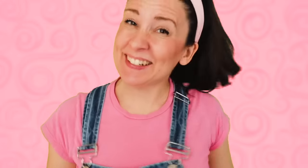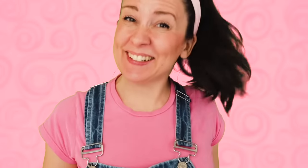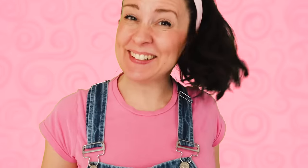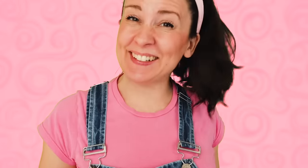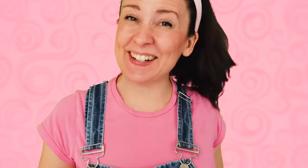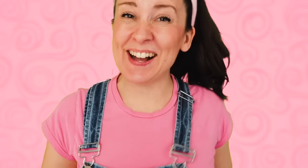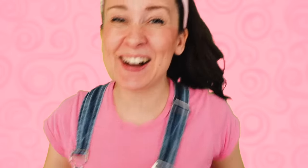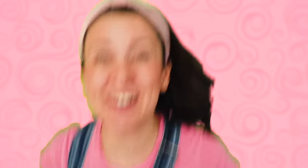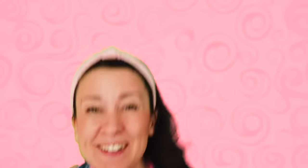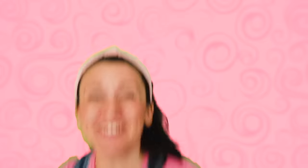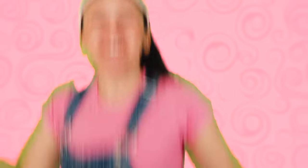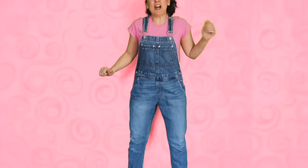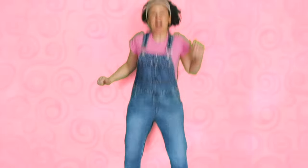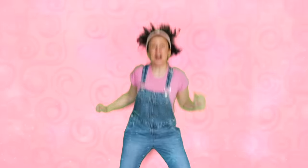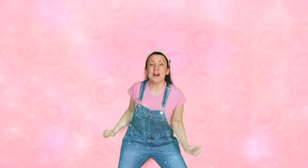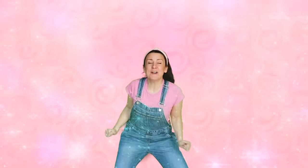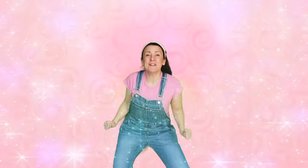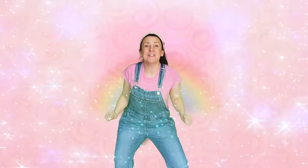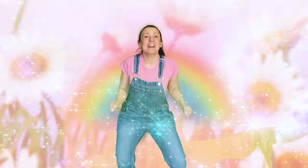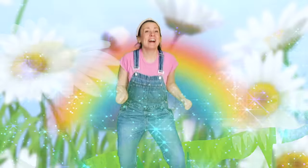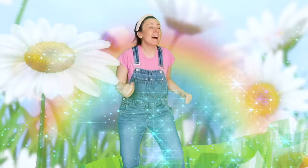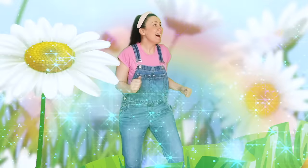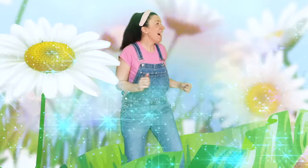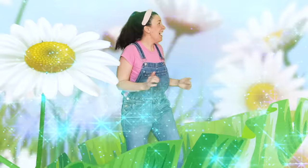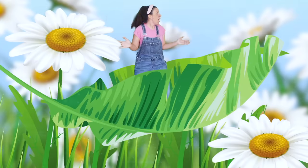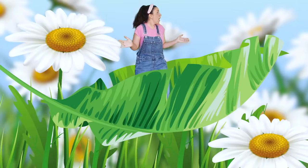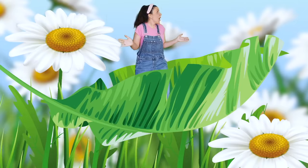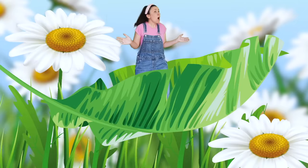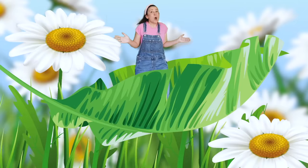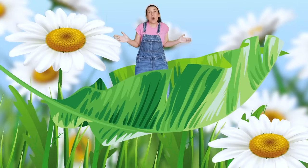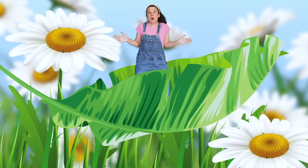set, go! Wow!